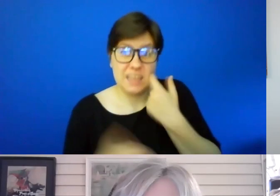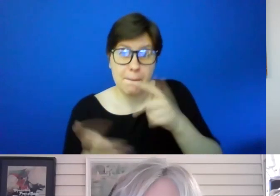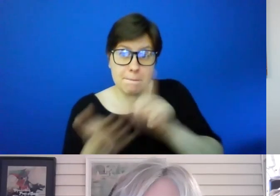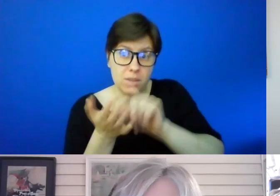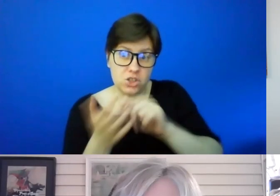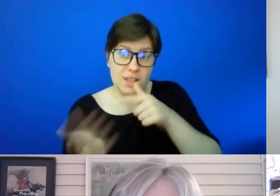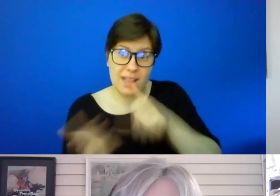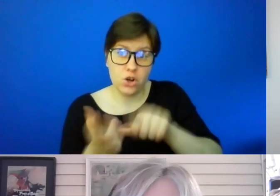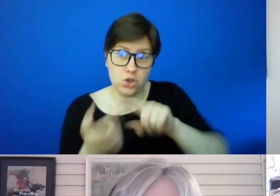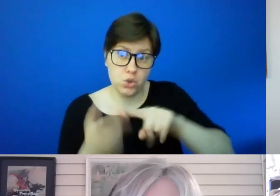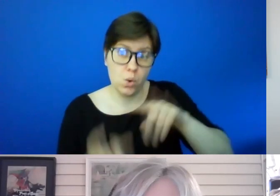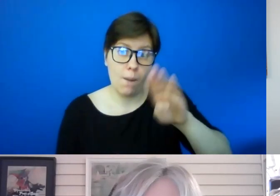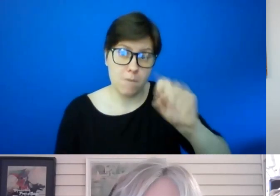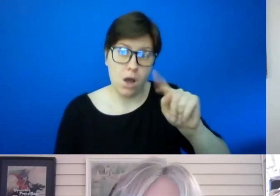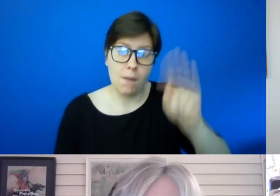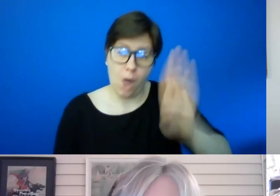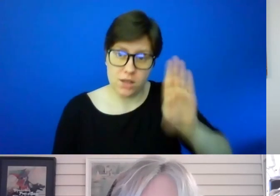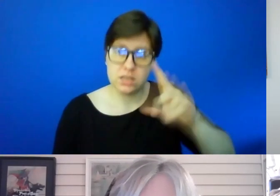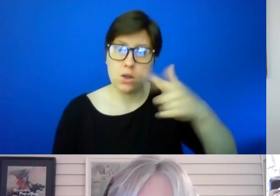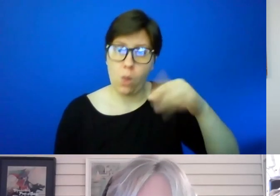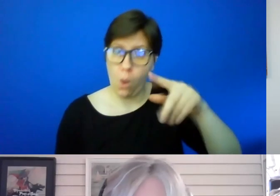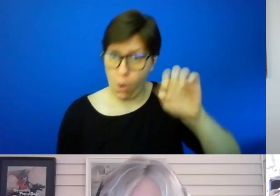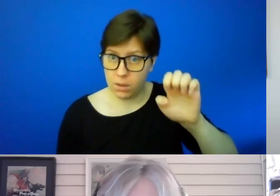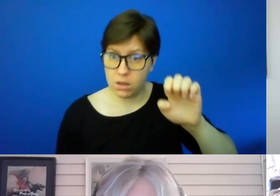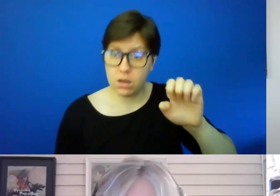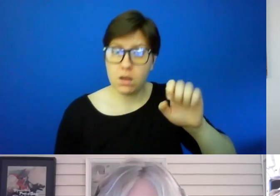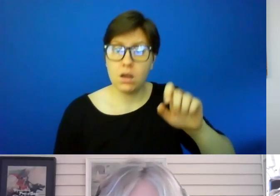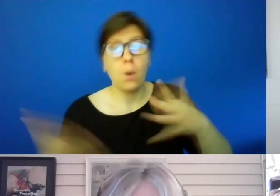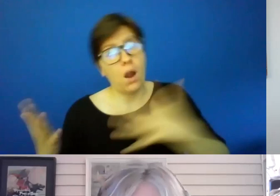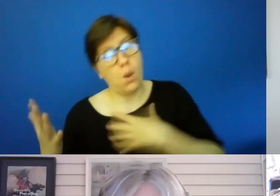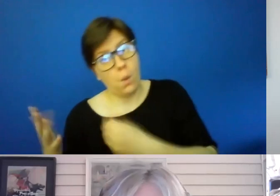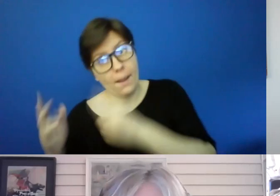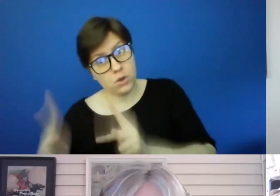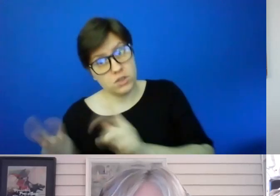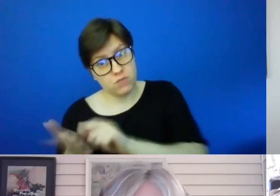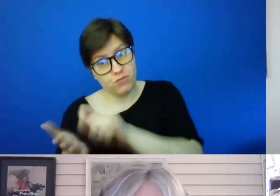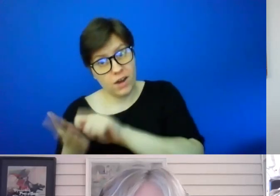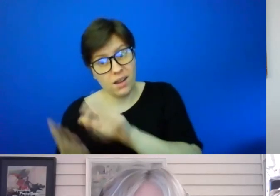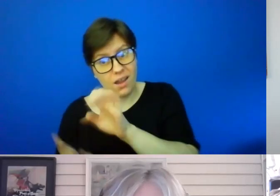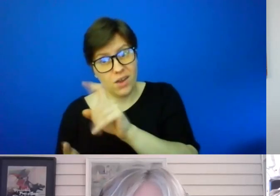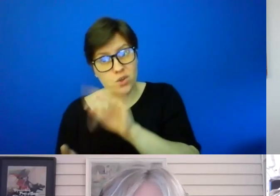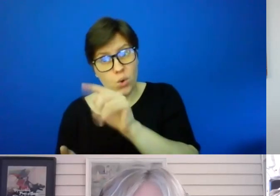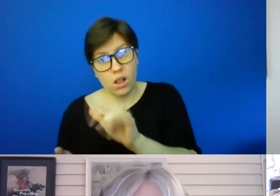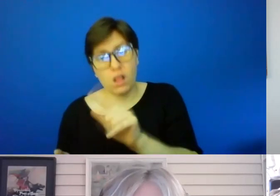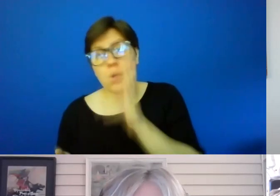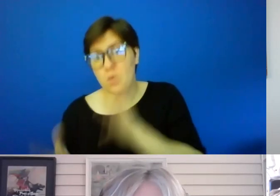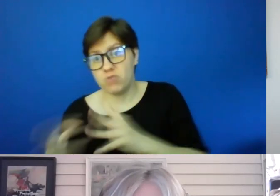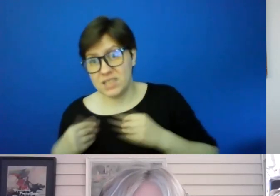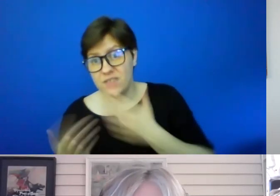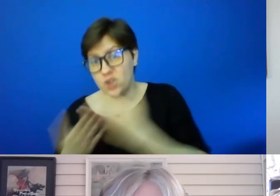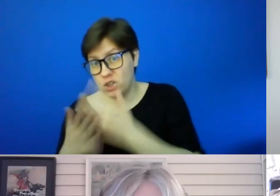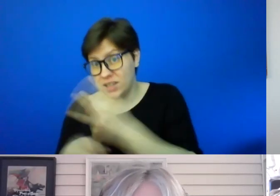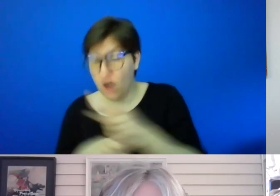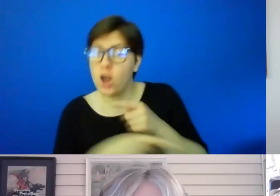wrote, "Whereas a white person writing an editorial would be able to get good care, she says she